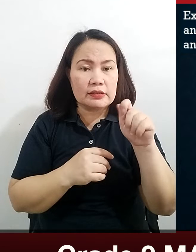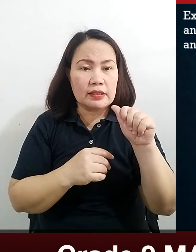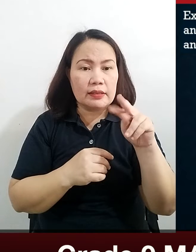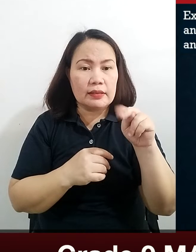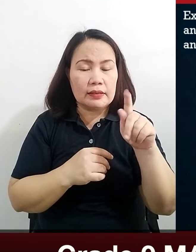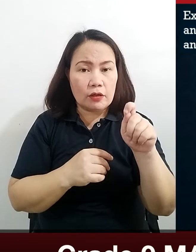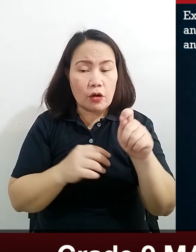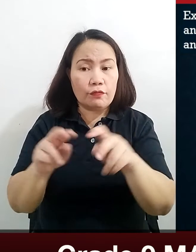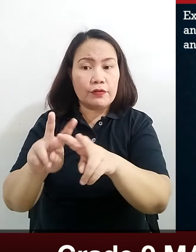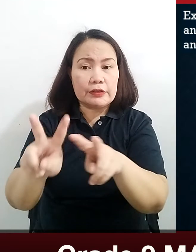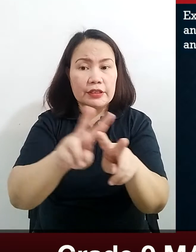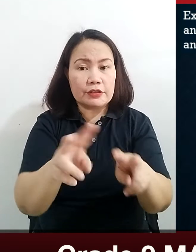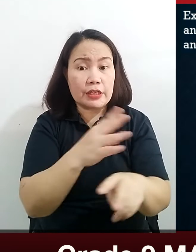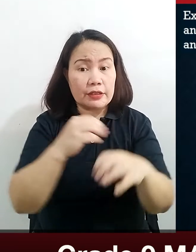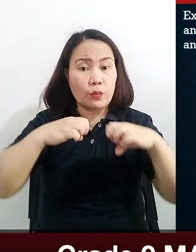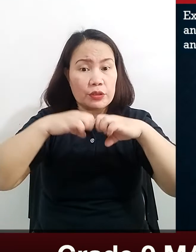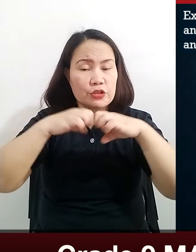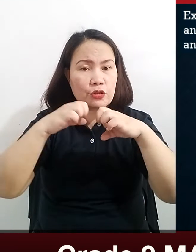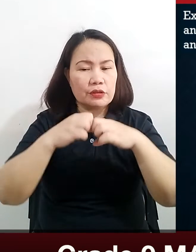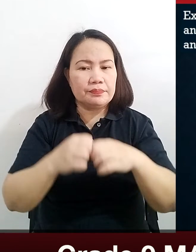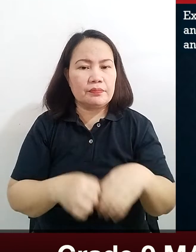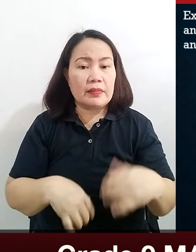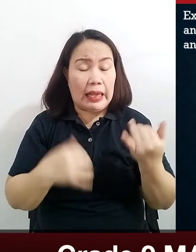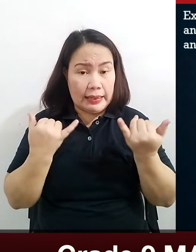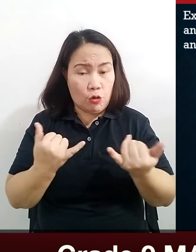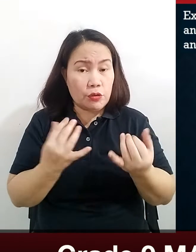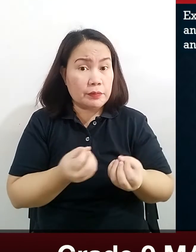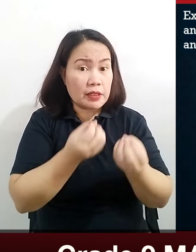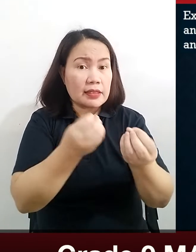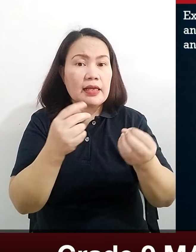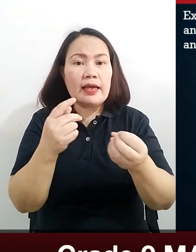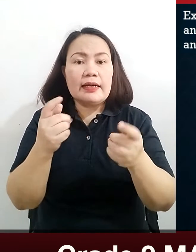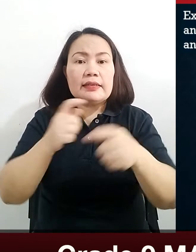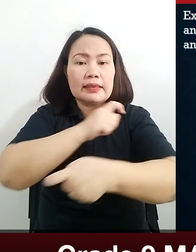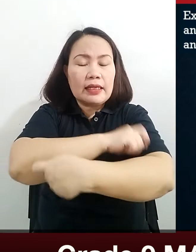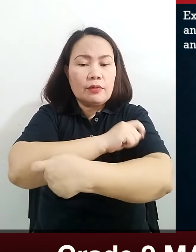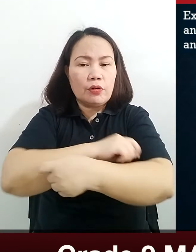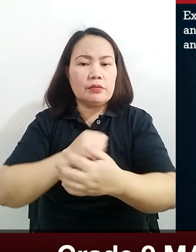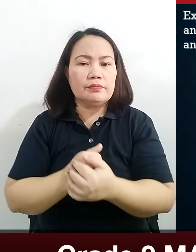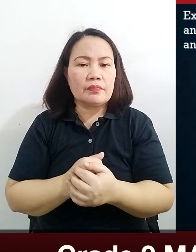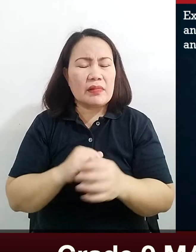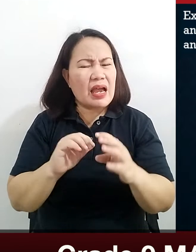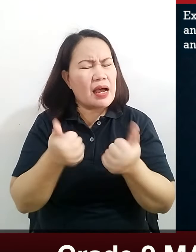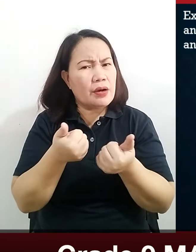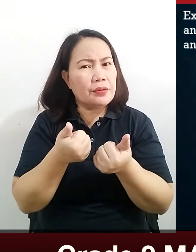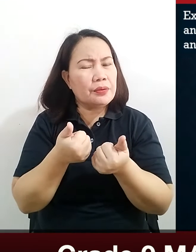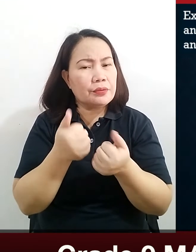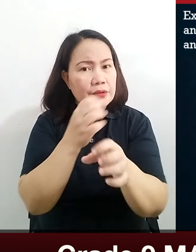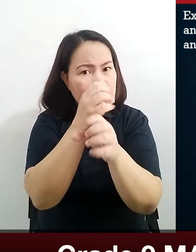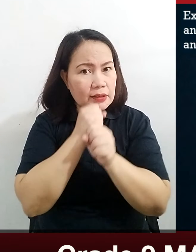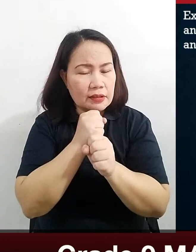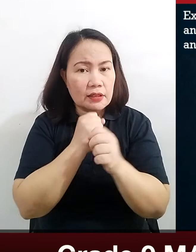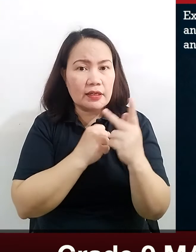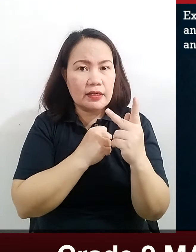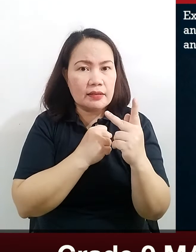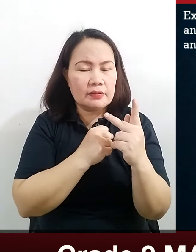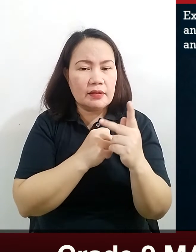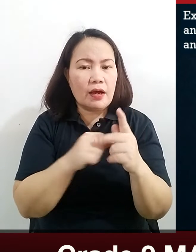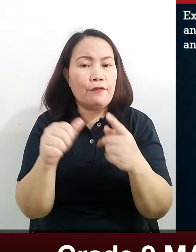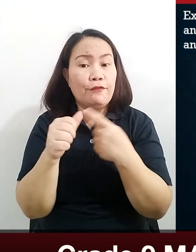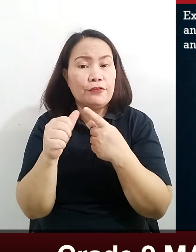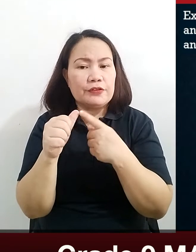dito, given naman yung table of values, paano natin kunin yung constant and equation of variation?